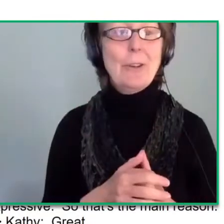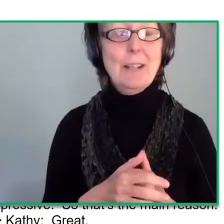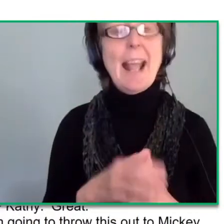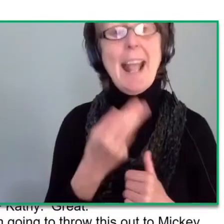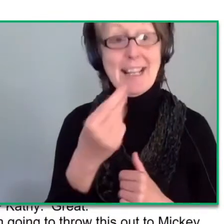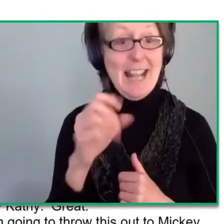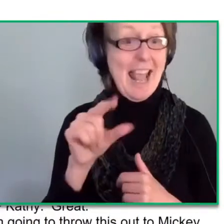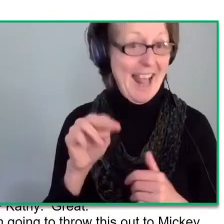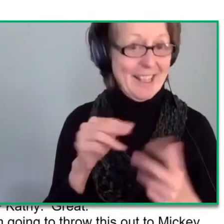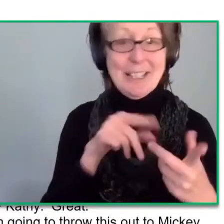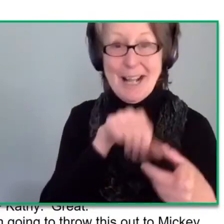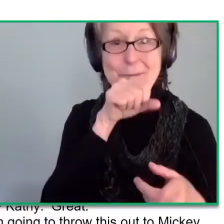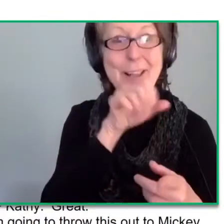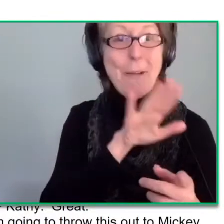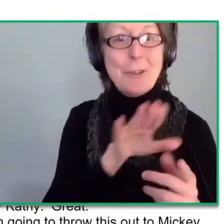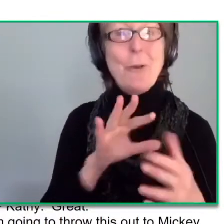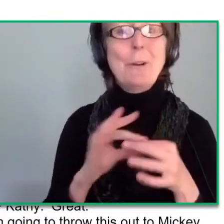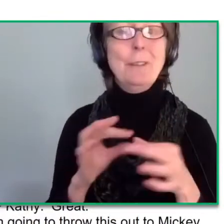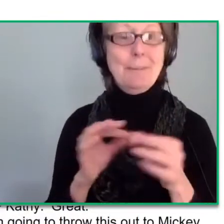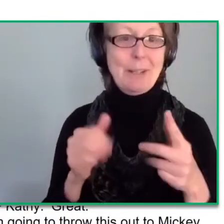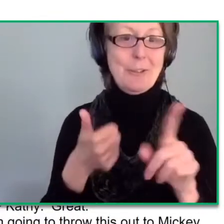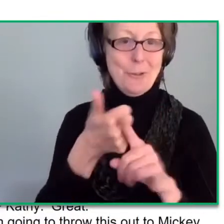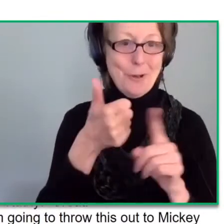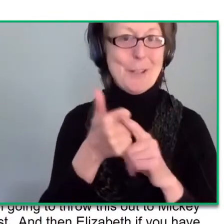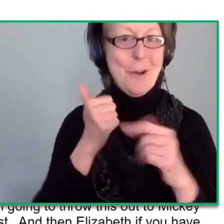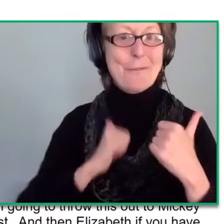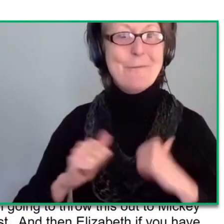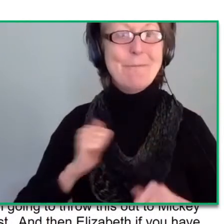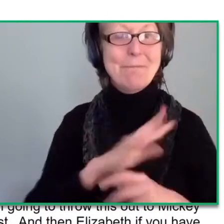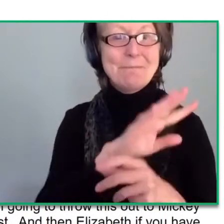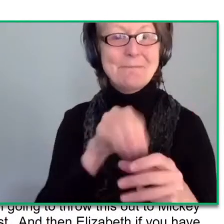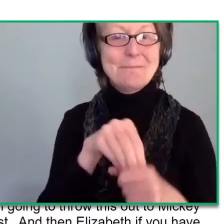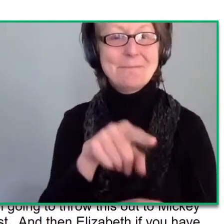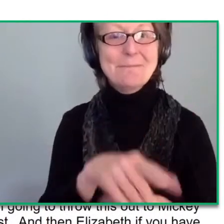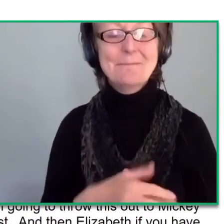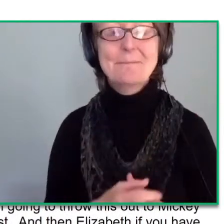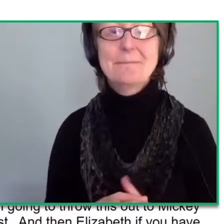since you are also a theater artist yourself, and